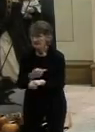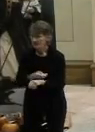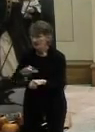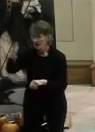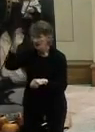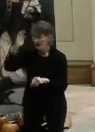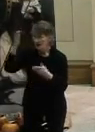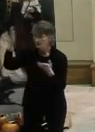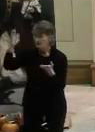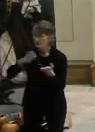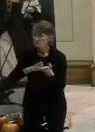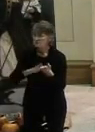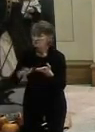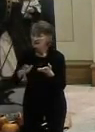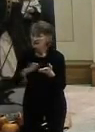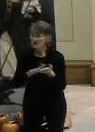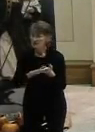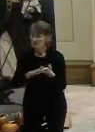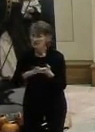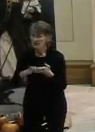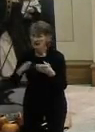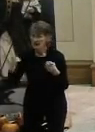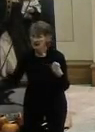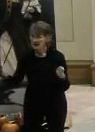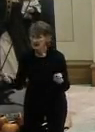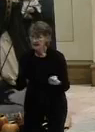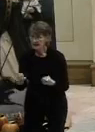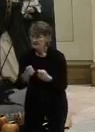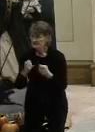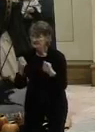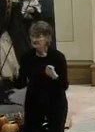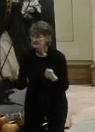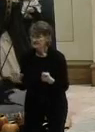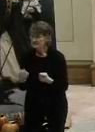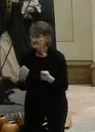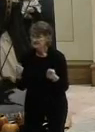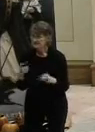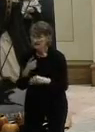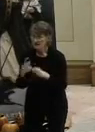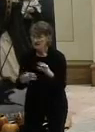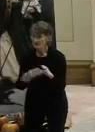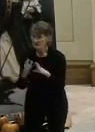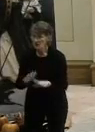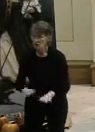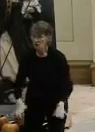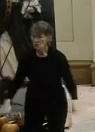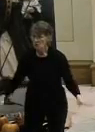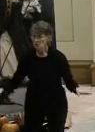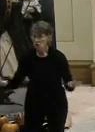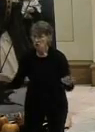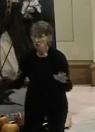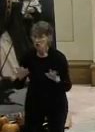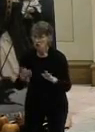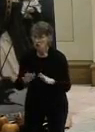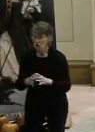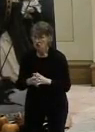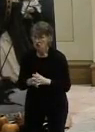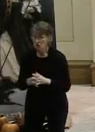Lamb of God, you take away the sins of the world.